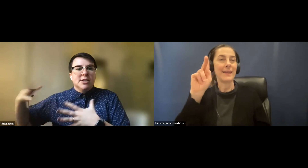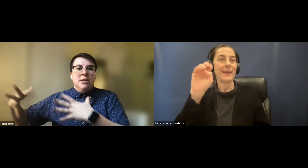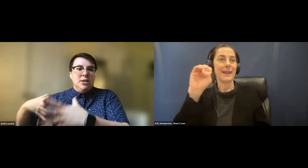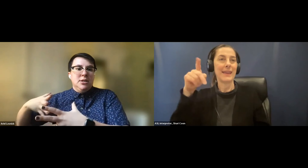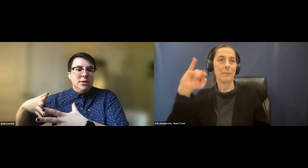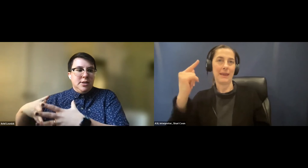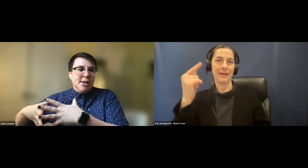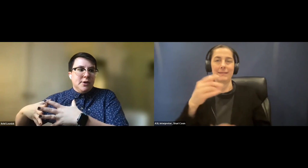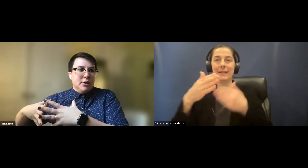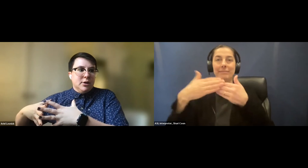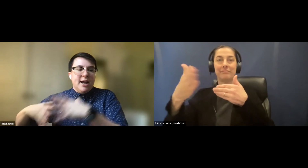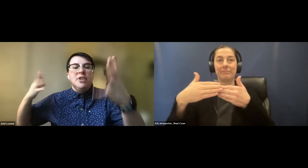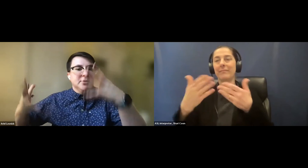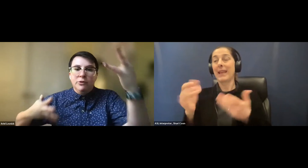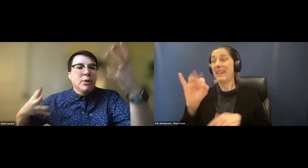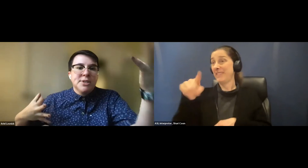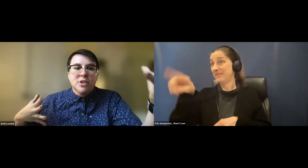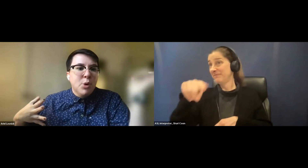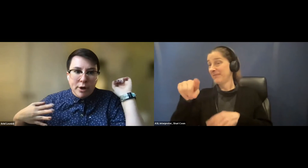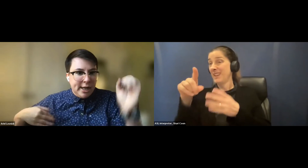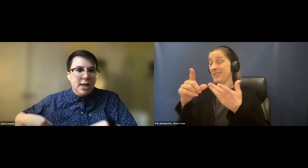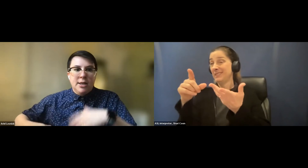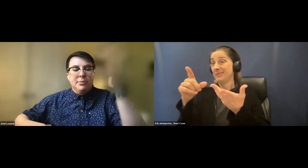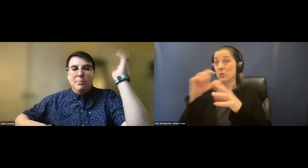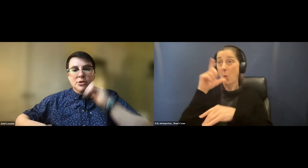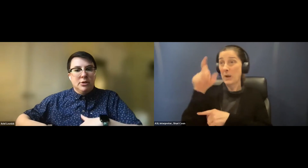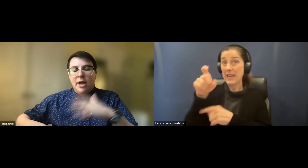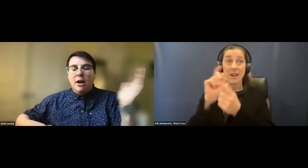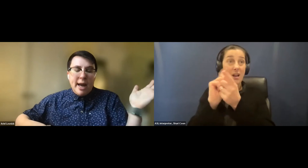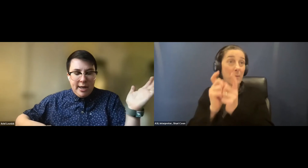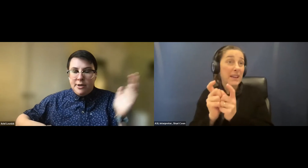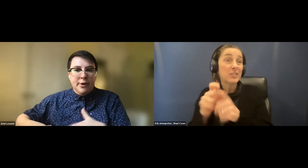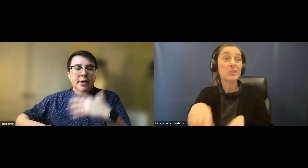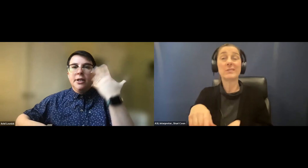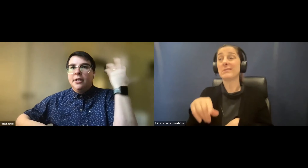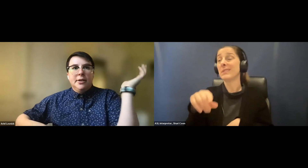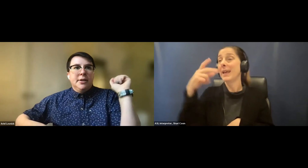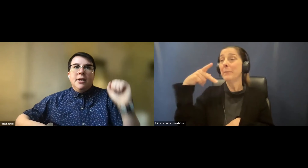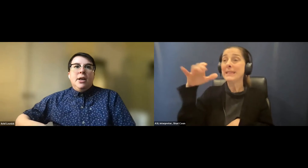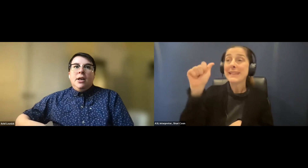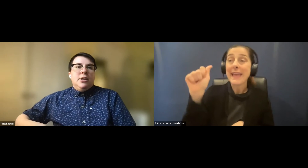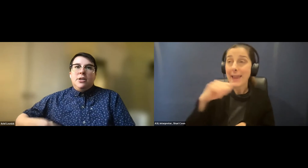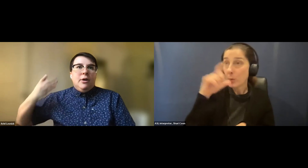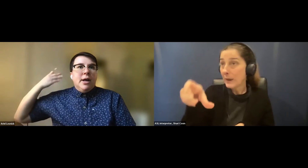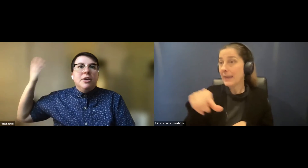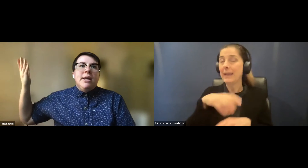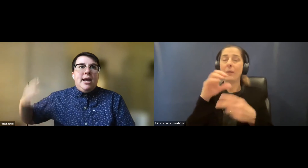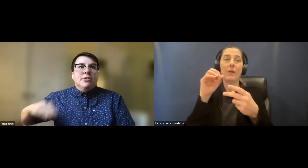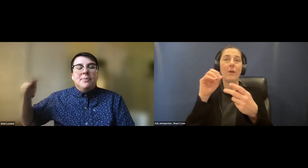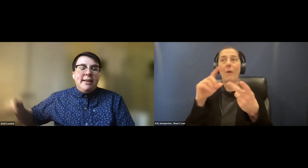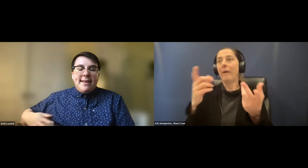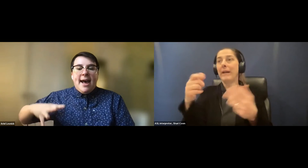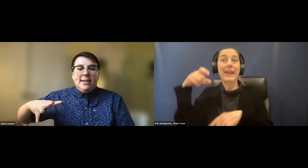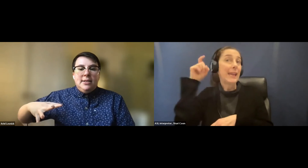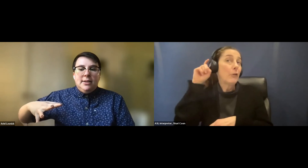accommodations or doesn't need these other kind of visible forms of support, a personal care aid or, you know, a hearing